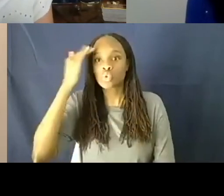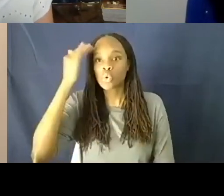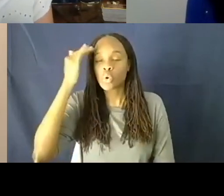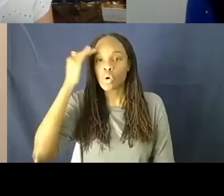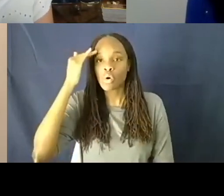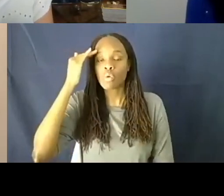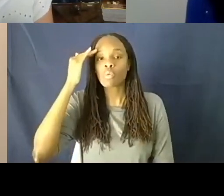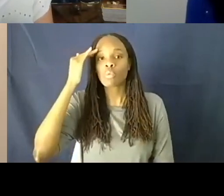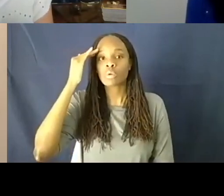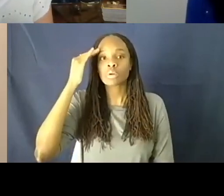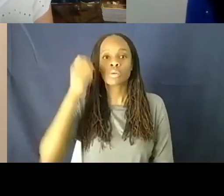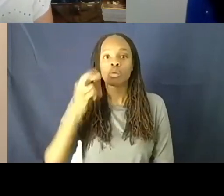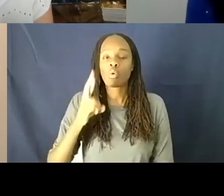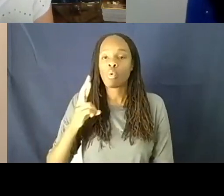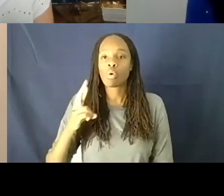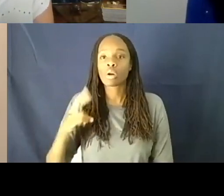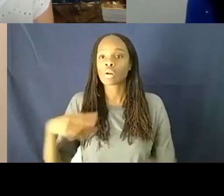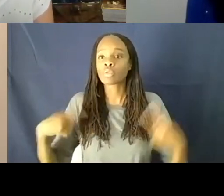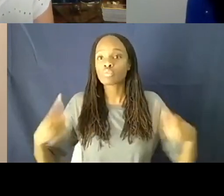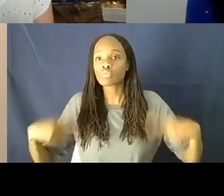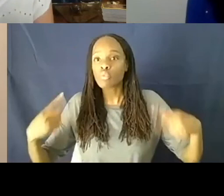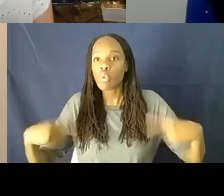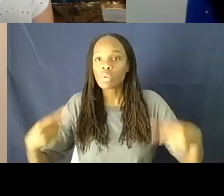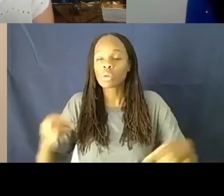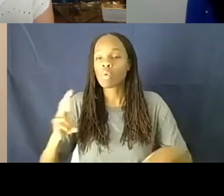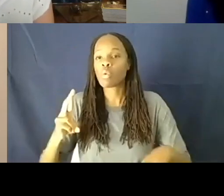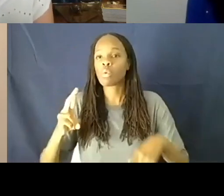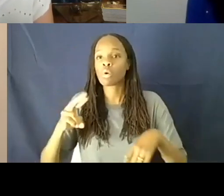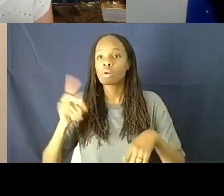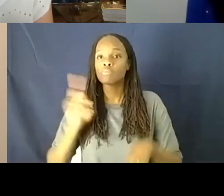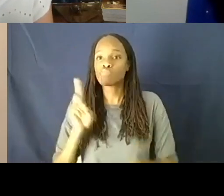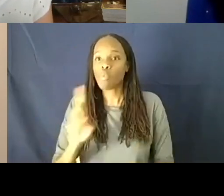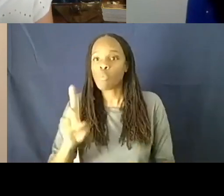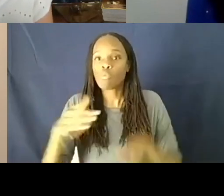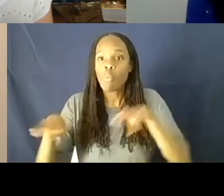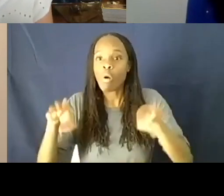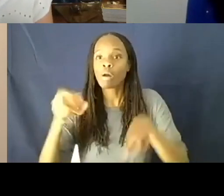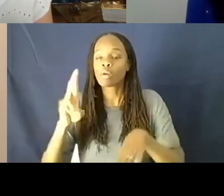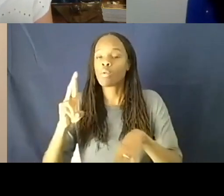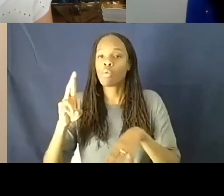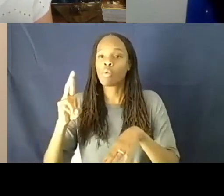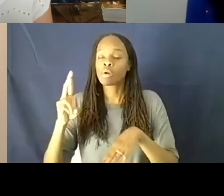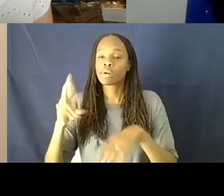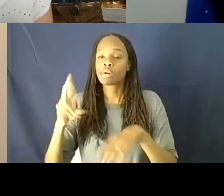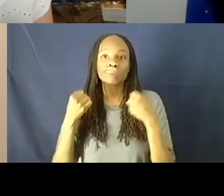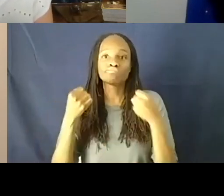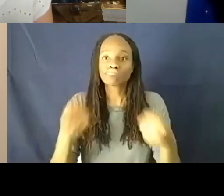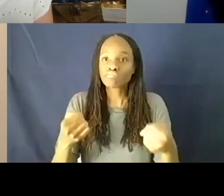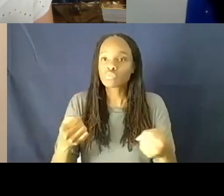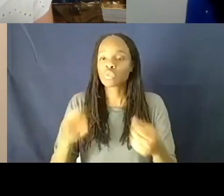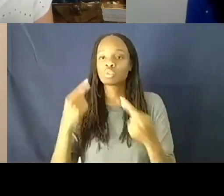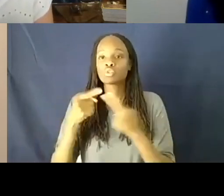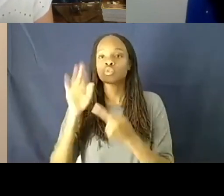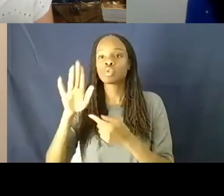rolling or walking up to or taking a car or to your local